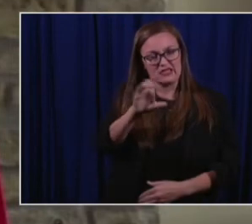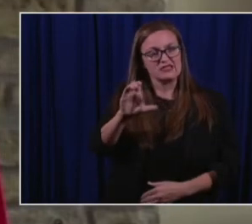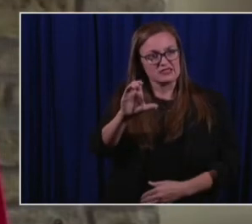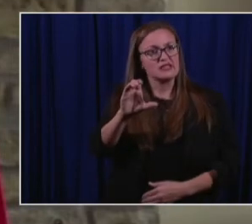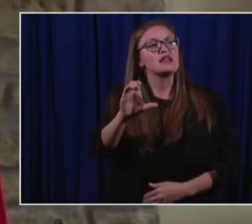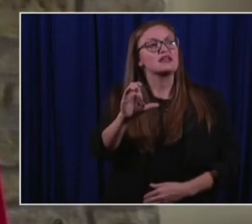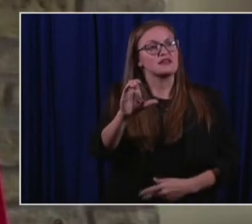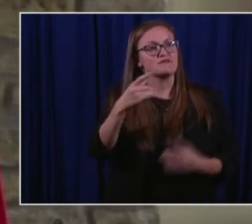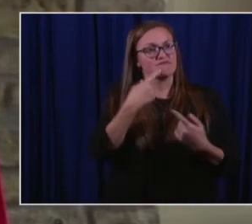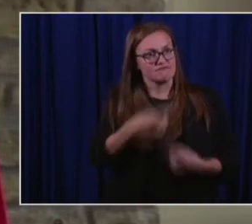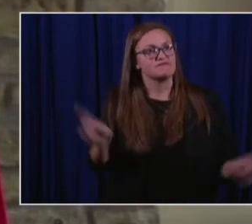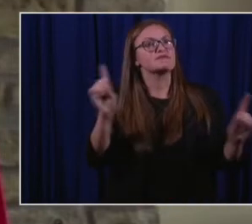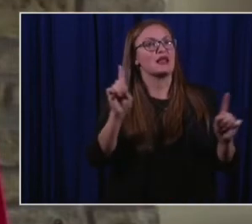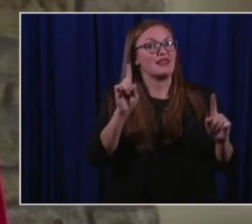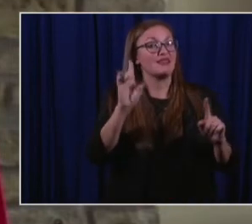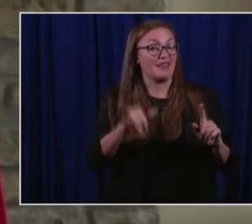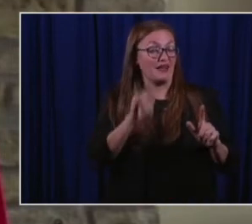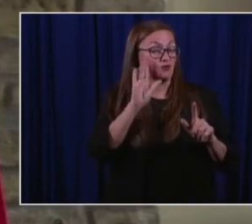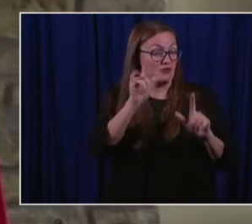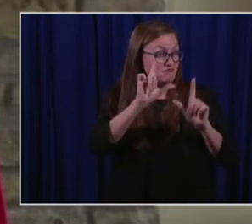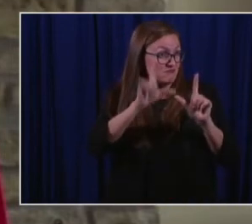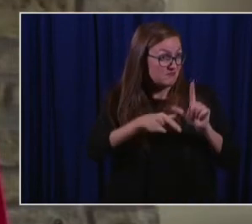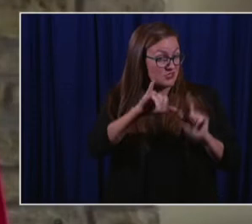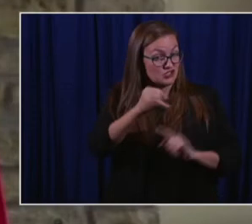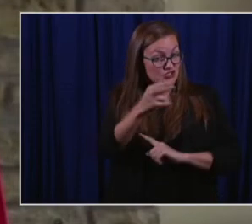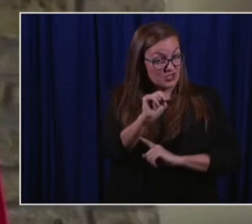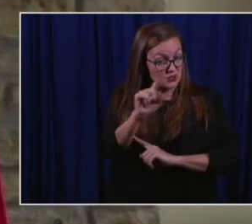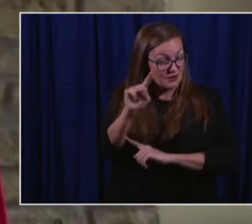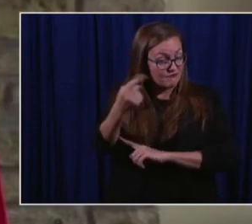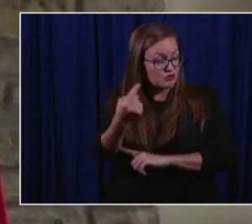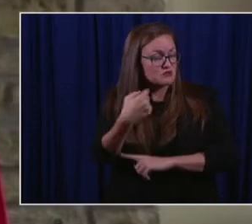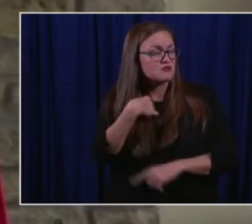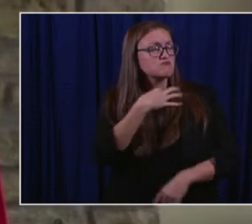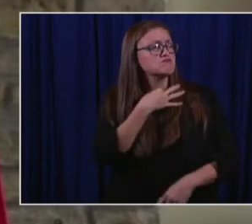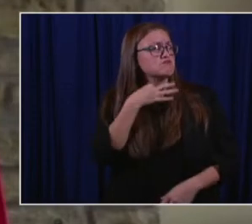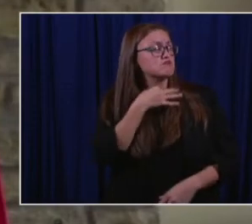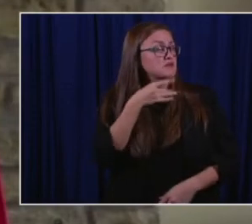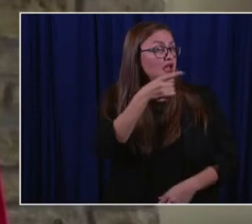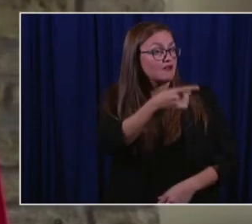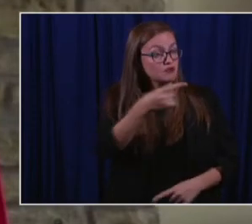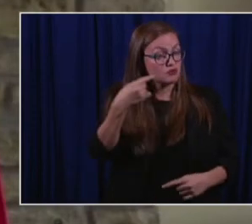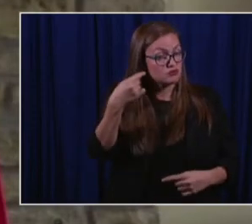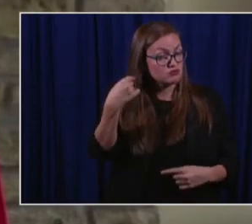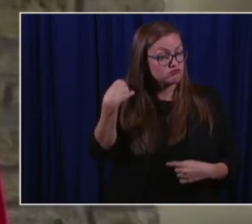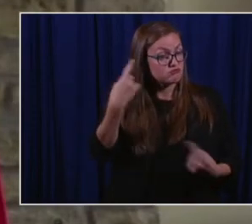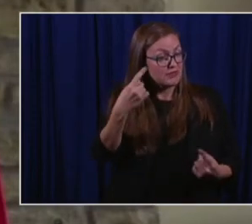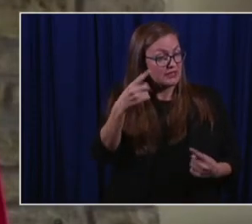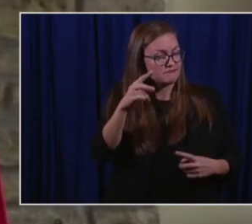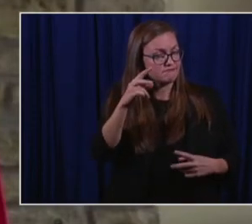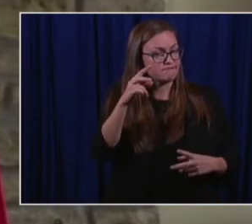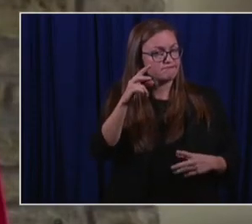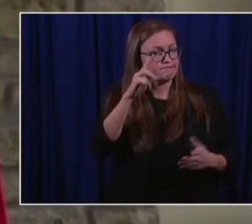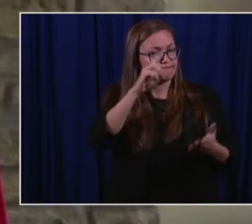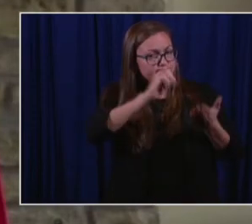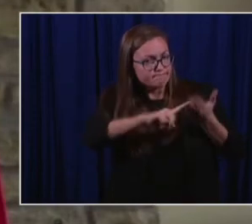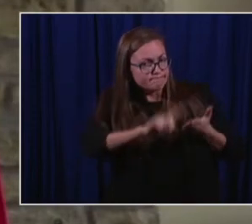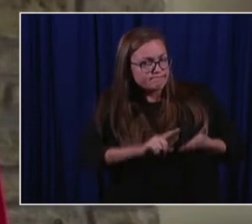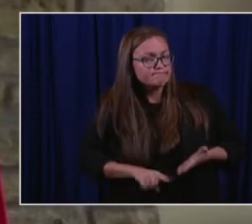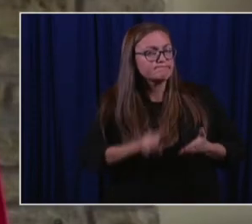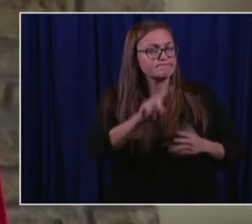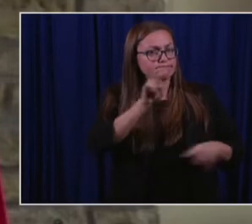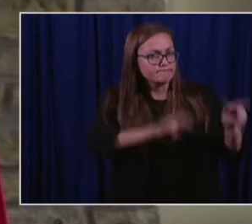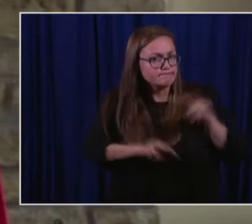on January 1st. Have you been looking at a statewide ban